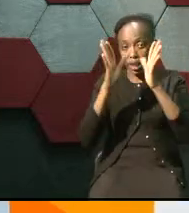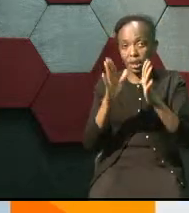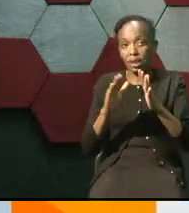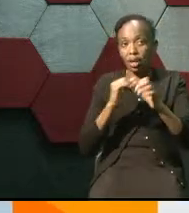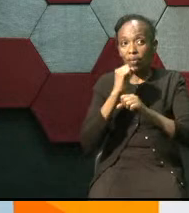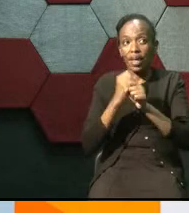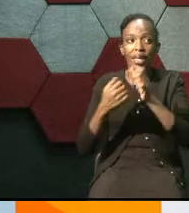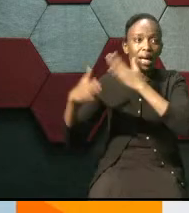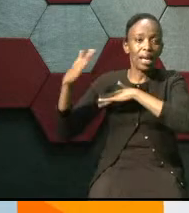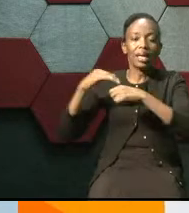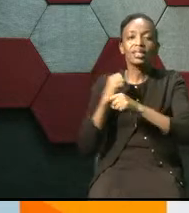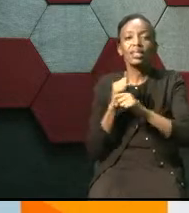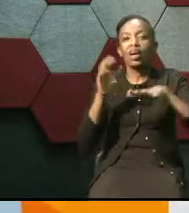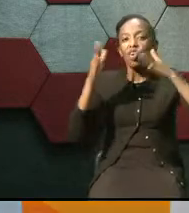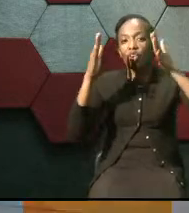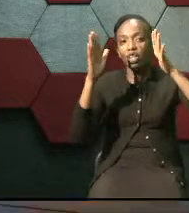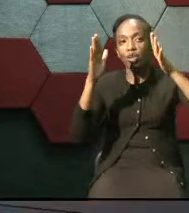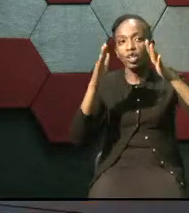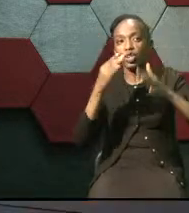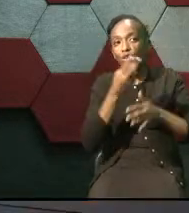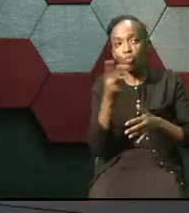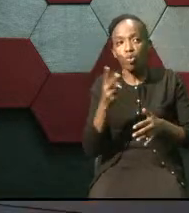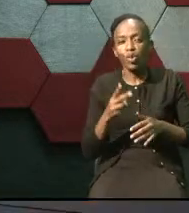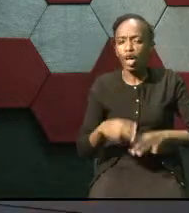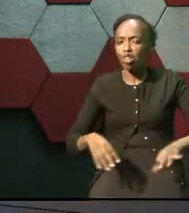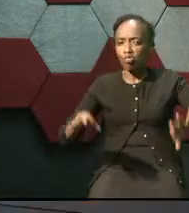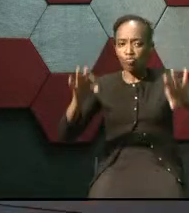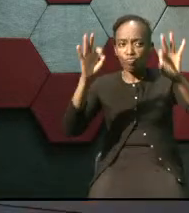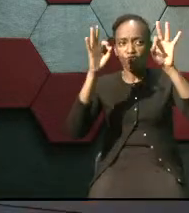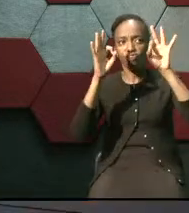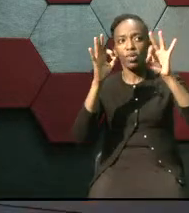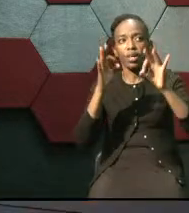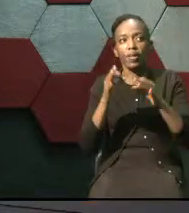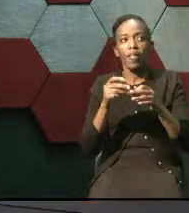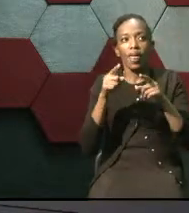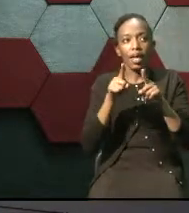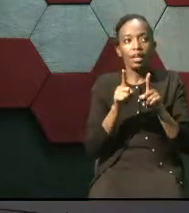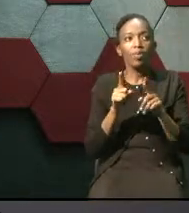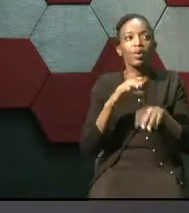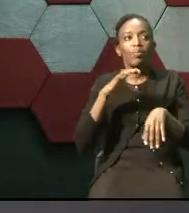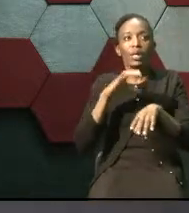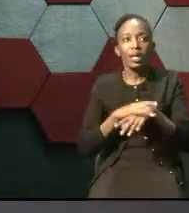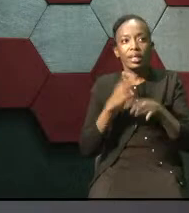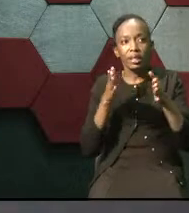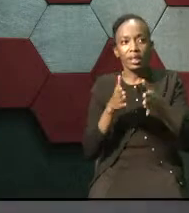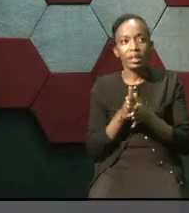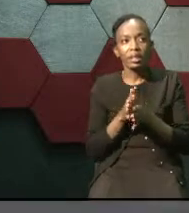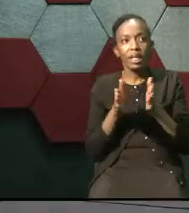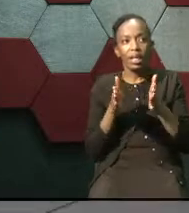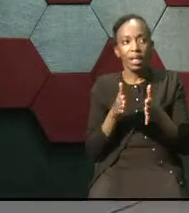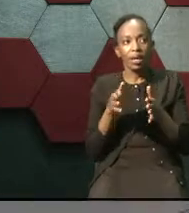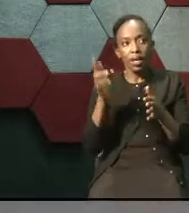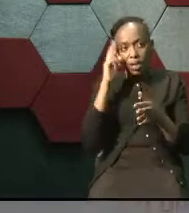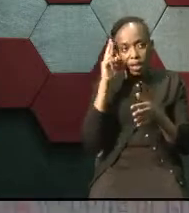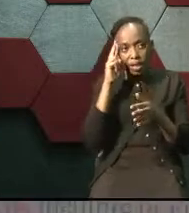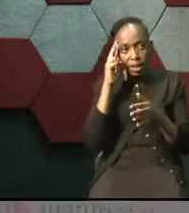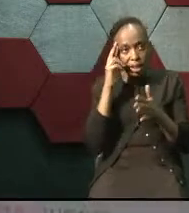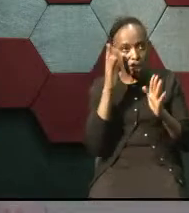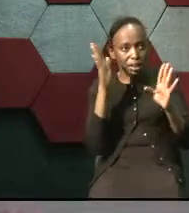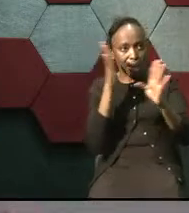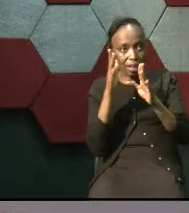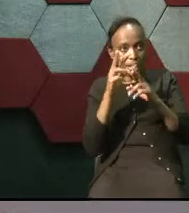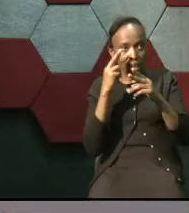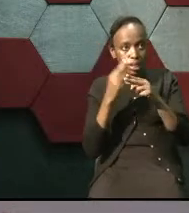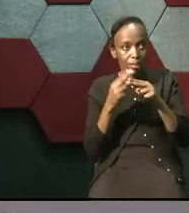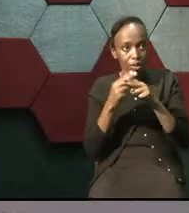year last year. Congratulations, you guys are just fantastic. And you will be getting this. So the reason I had to keep hiding names is